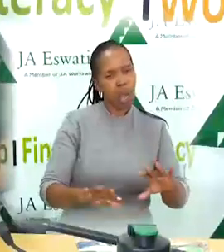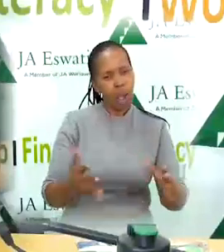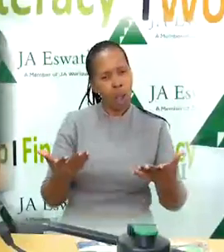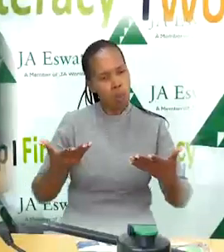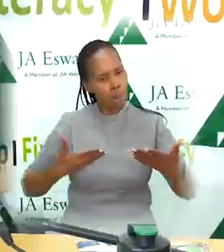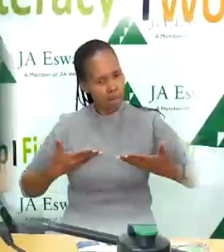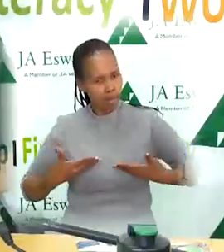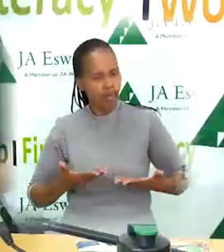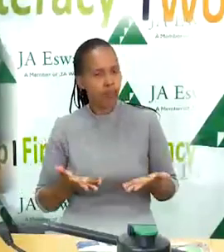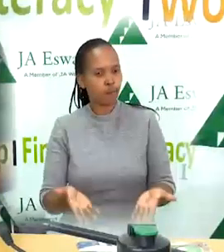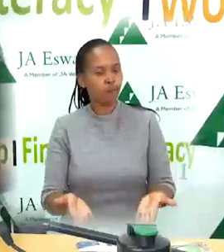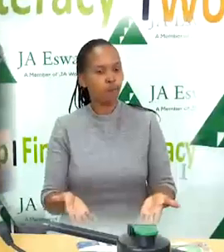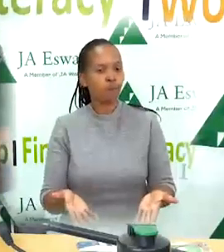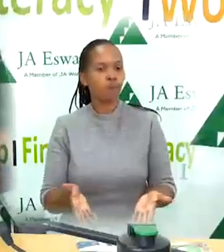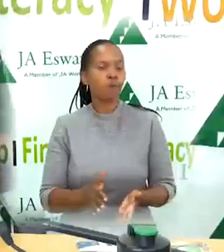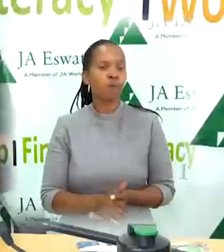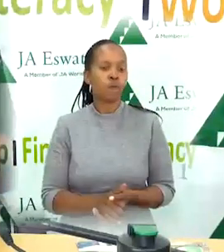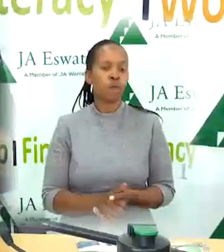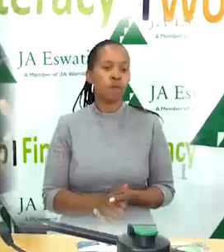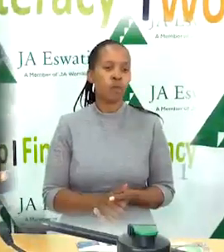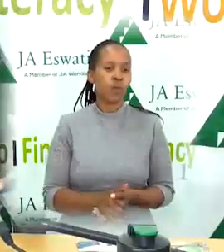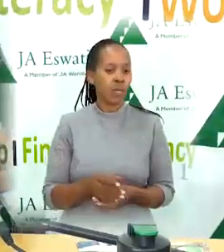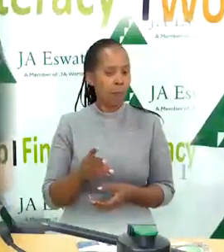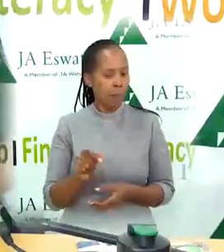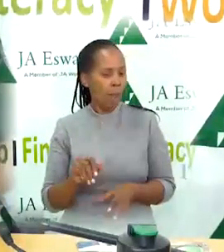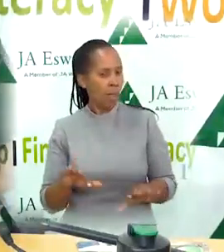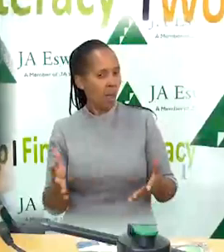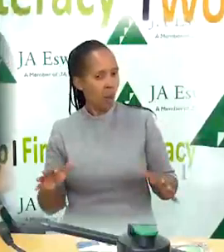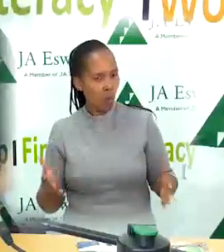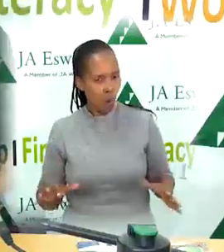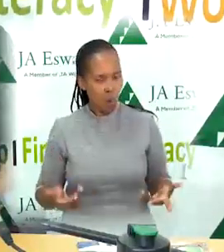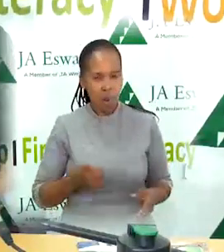what is happening in the company in terms of their finances. After all, they are the